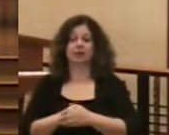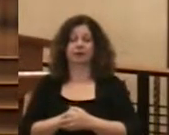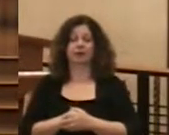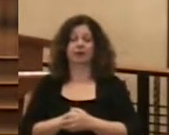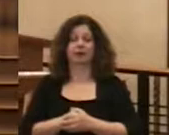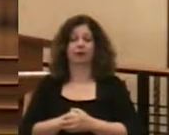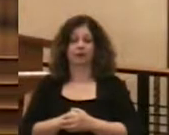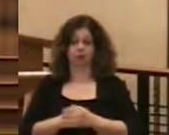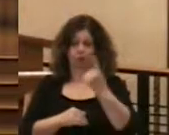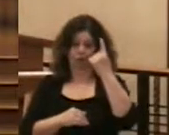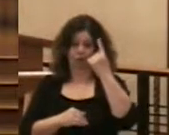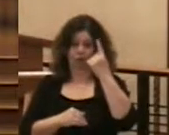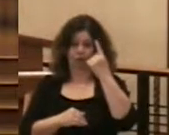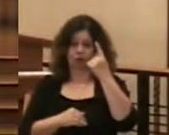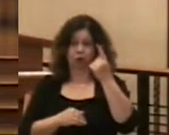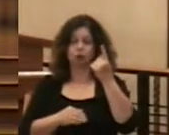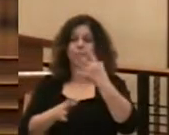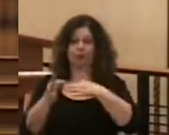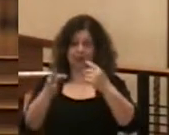our sins.